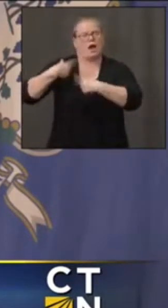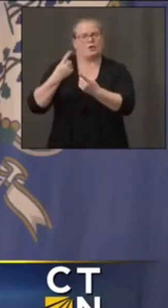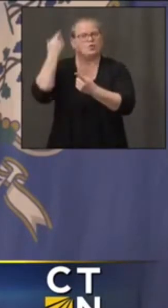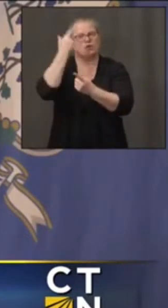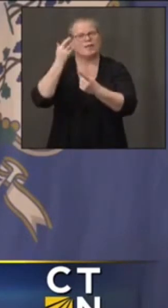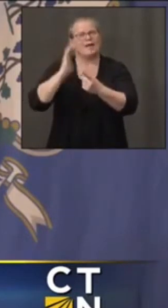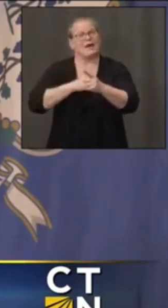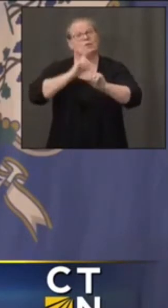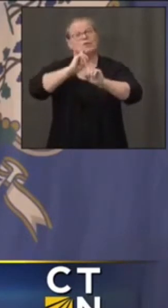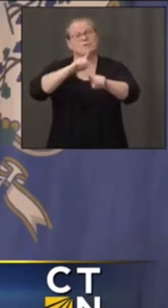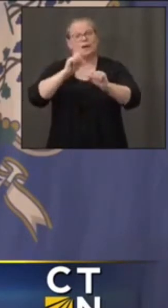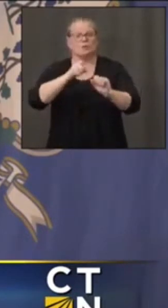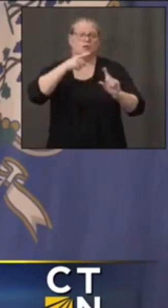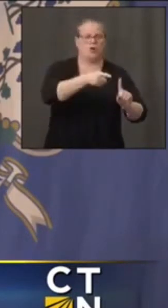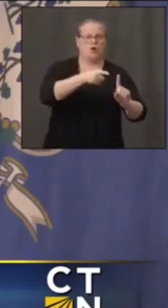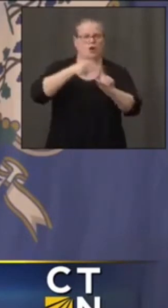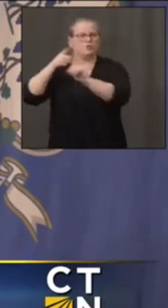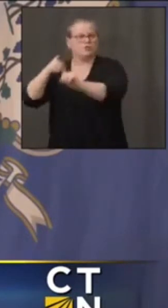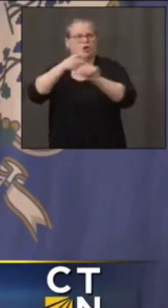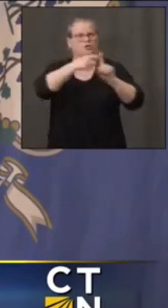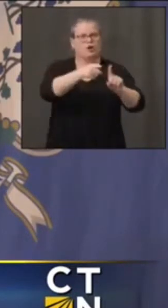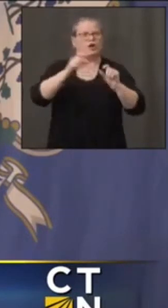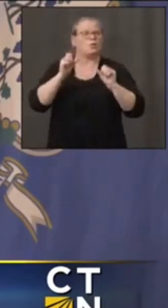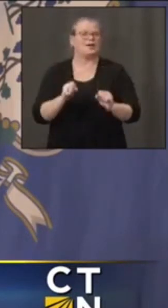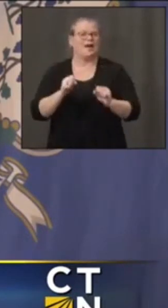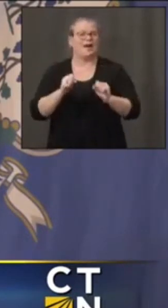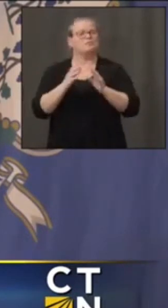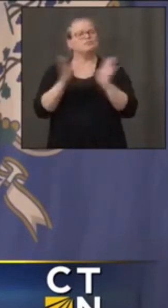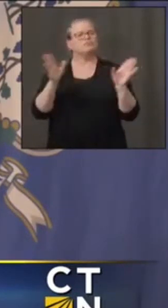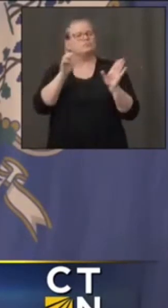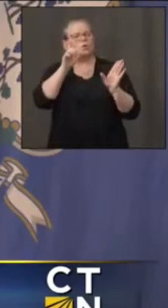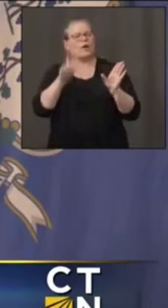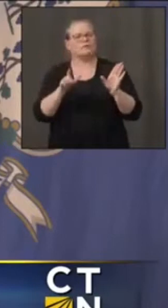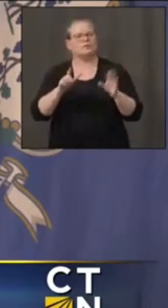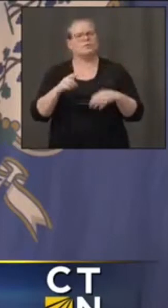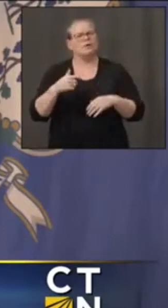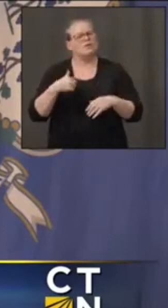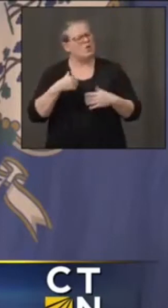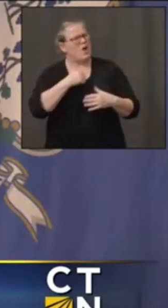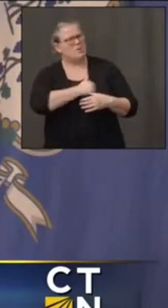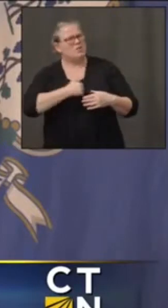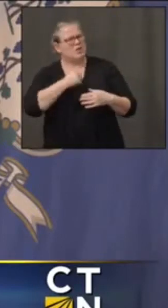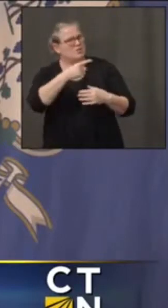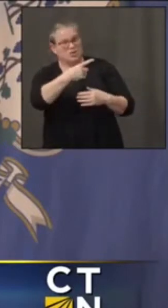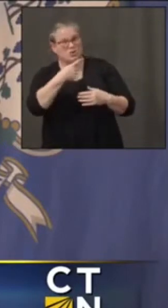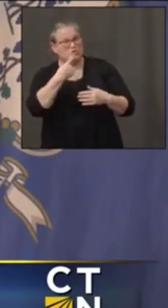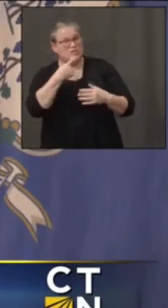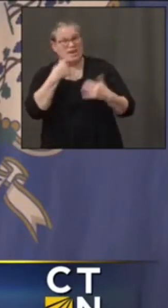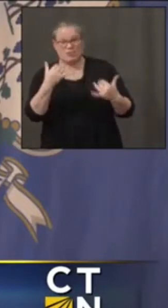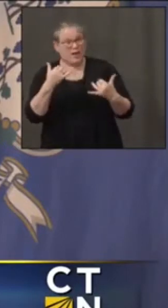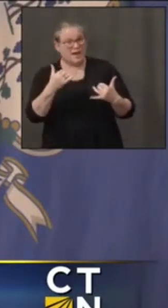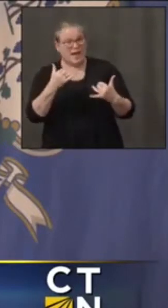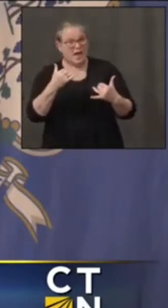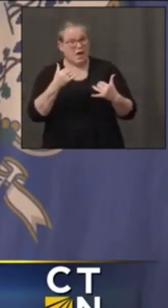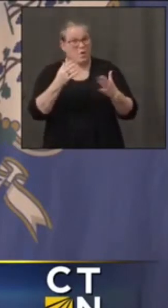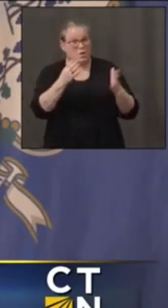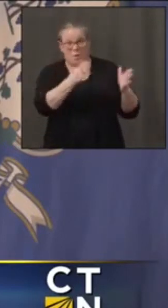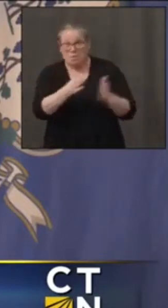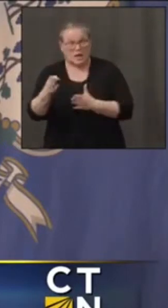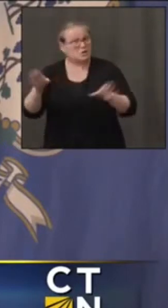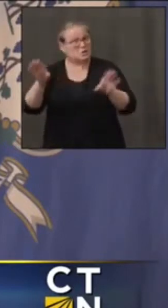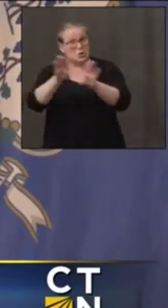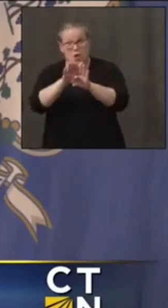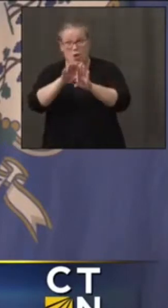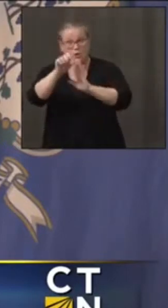in the spring. I'm sorry, I just want to clarify here. So you're saying that right now you're not planning on closing again